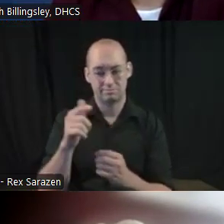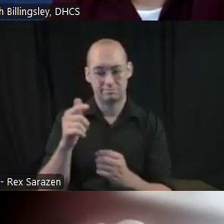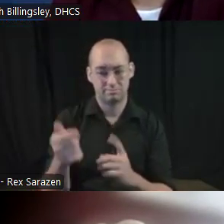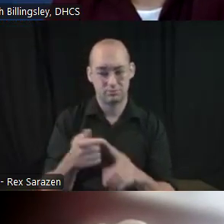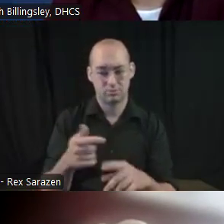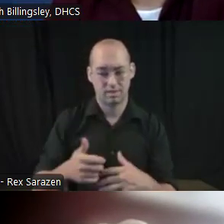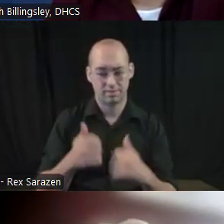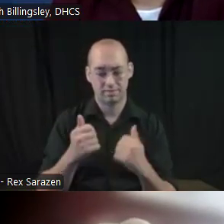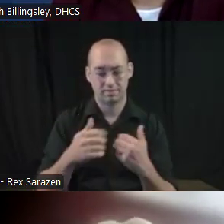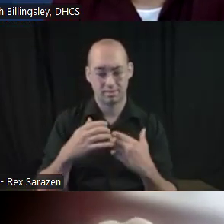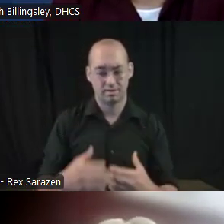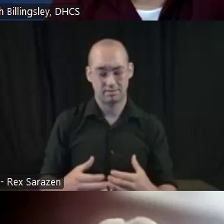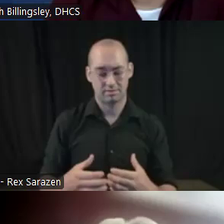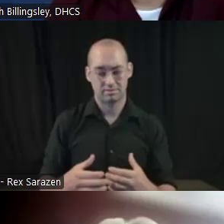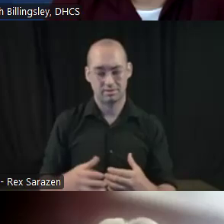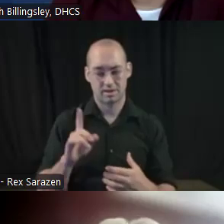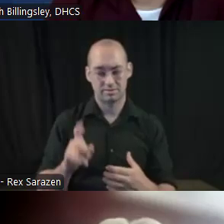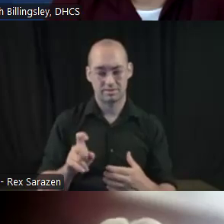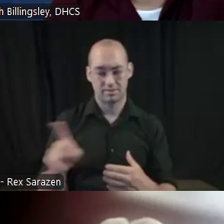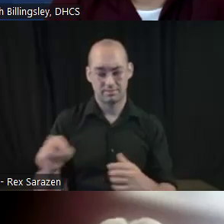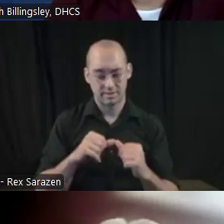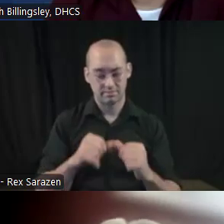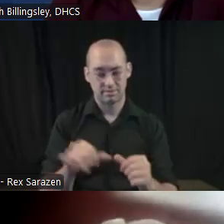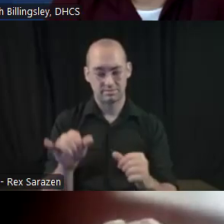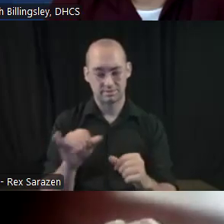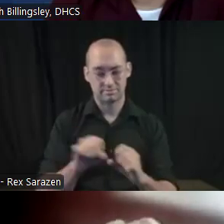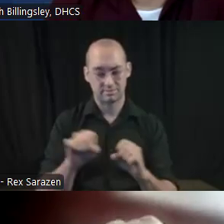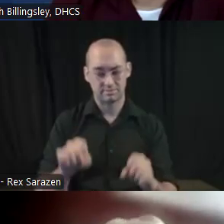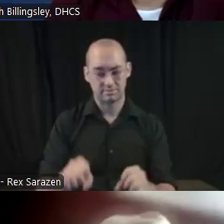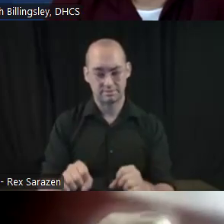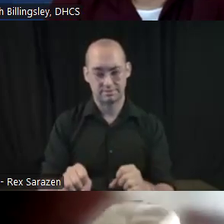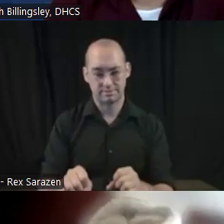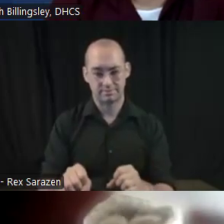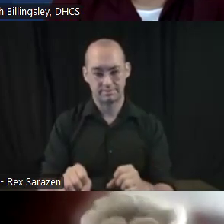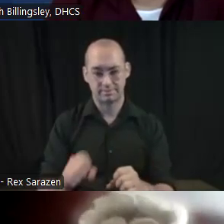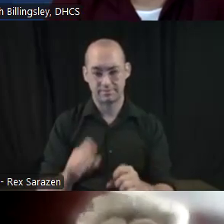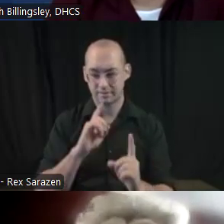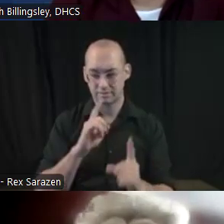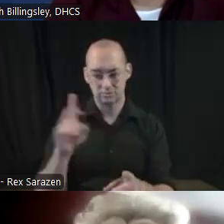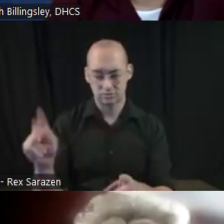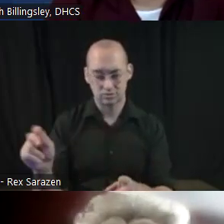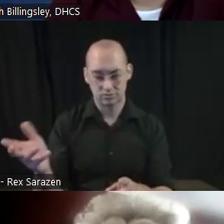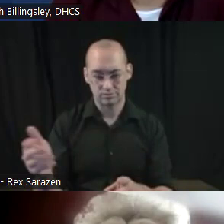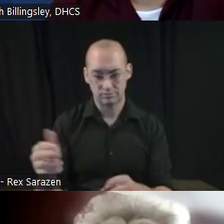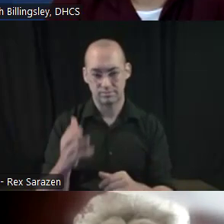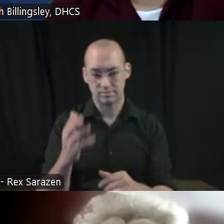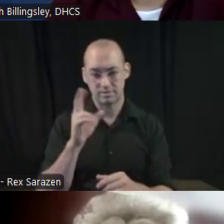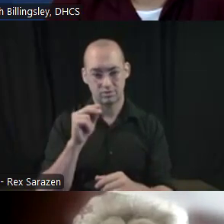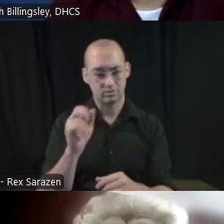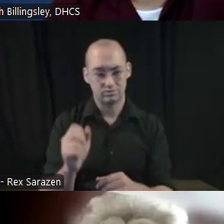plans and ask them to maintain the same systems? And the answer is no. It's like, I don't get it.